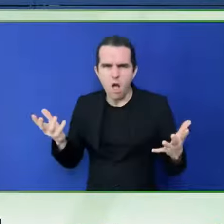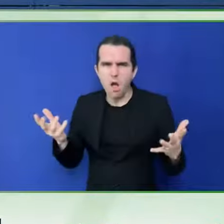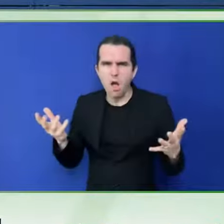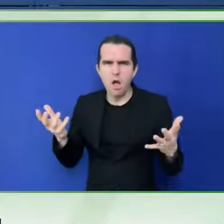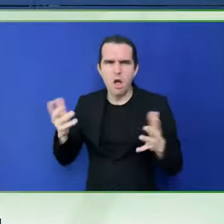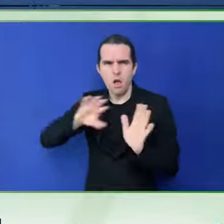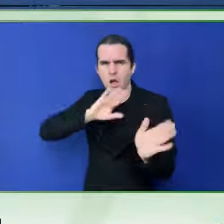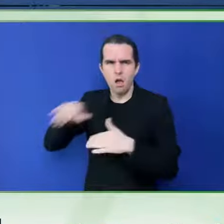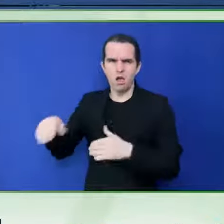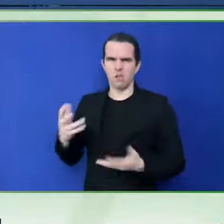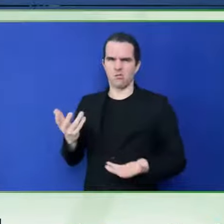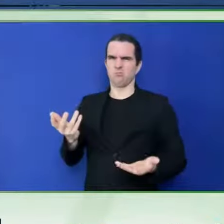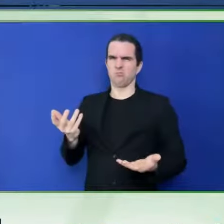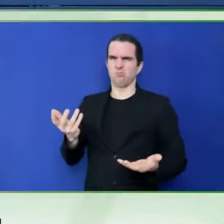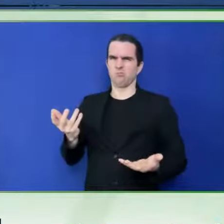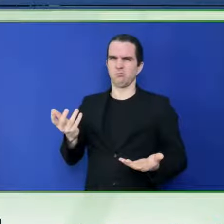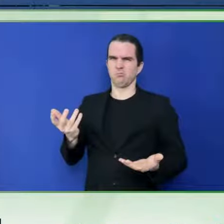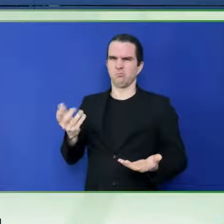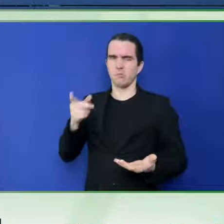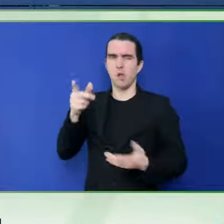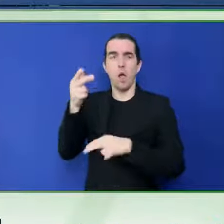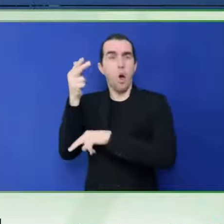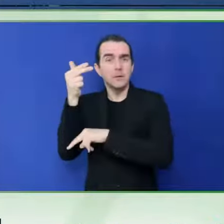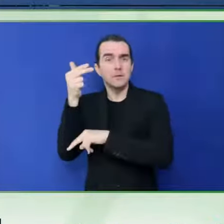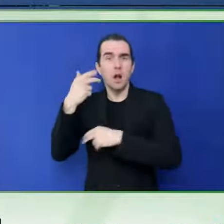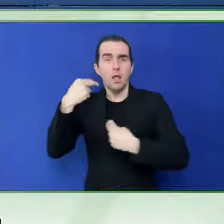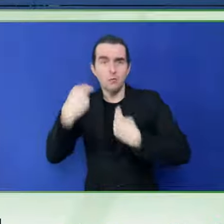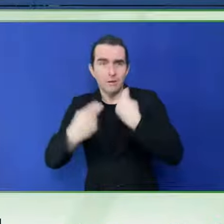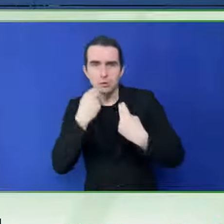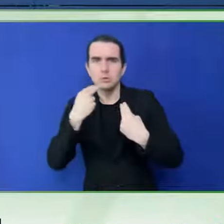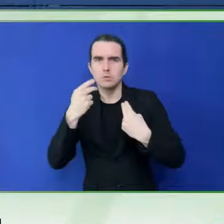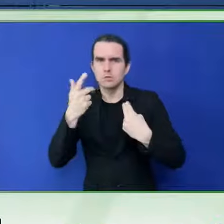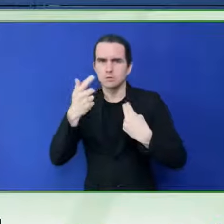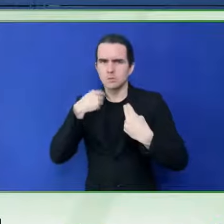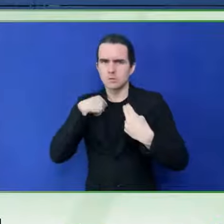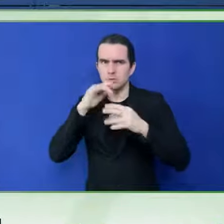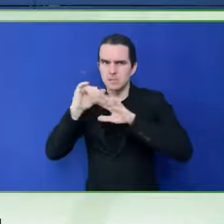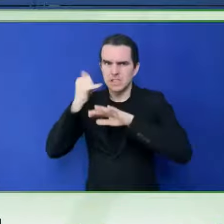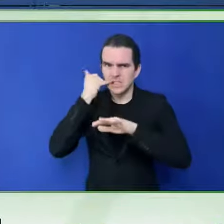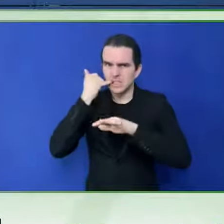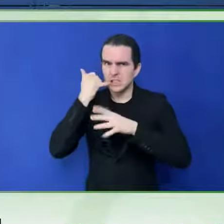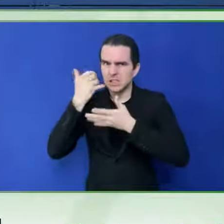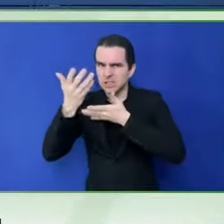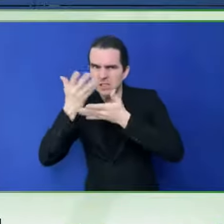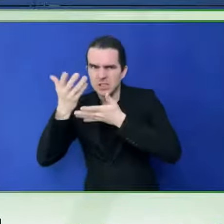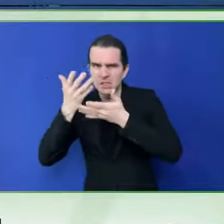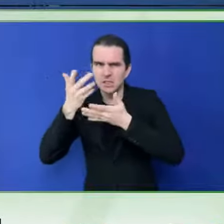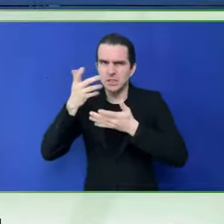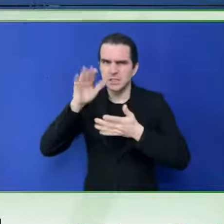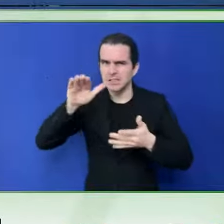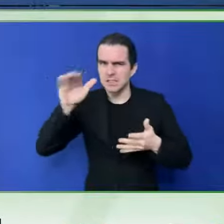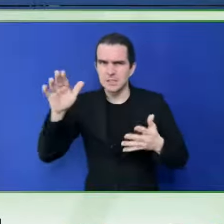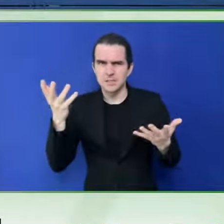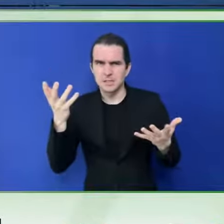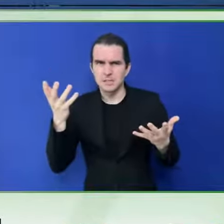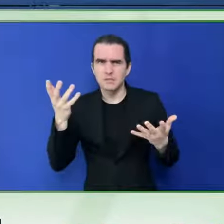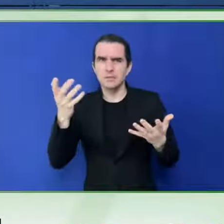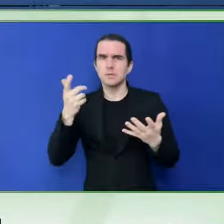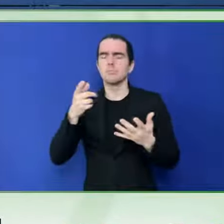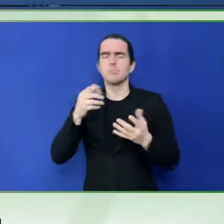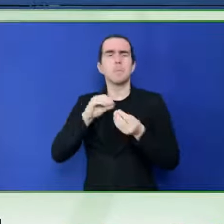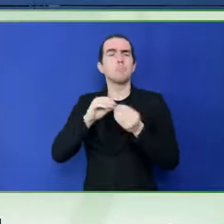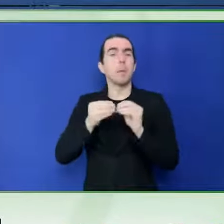me what their place looked like. Whereas if they had an access gallery, they could just look on their website as a permanent training tool for